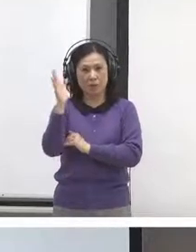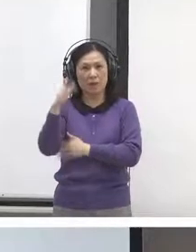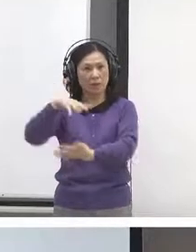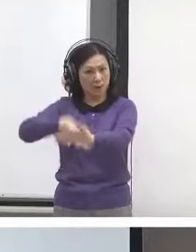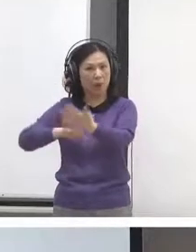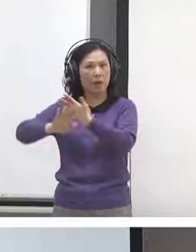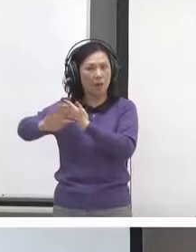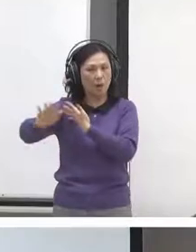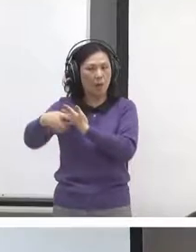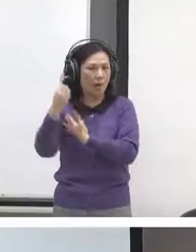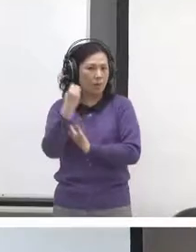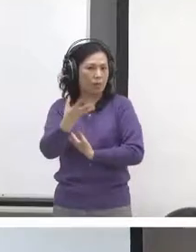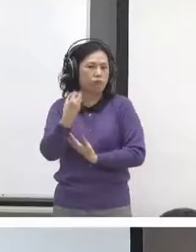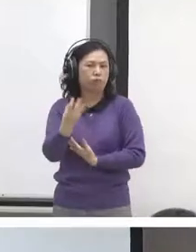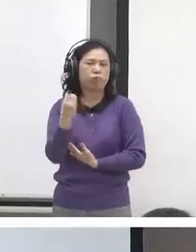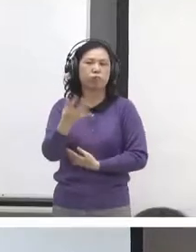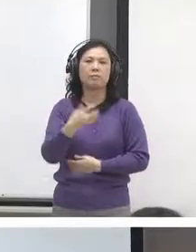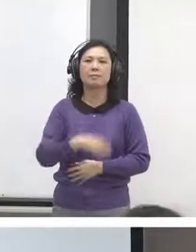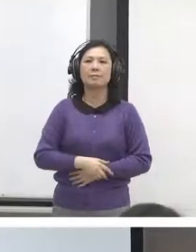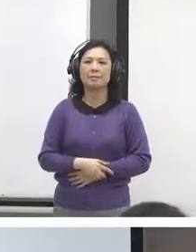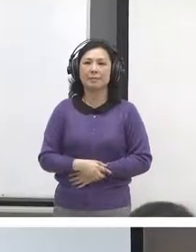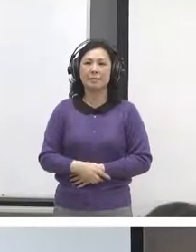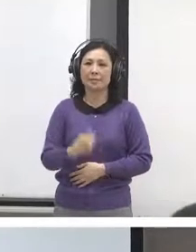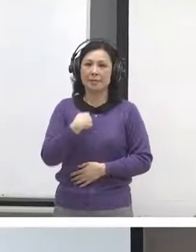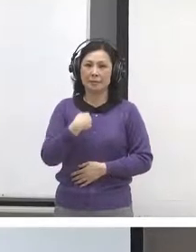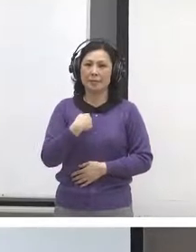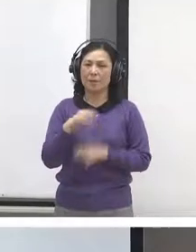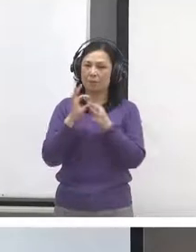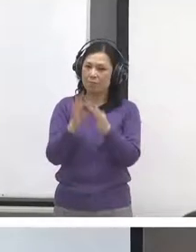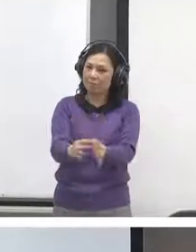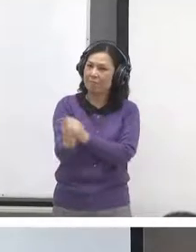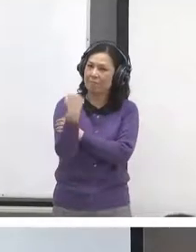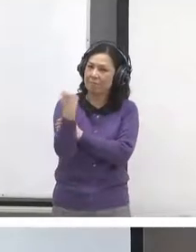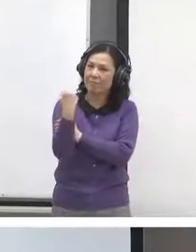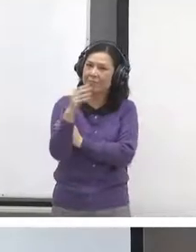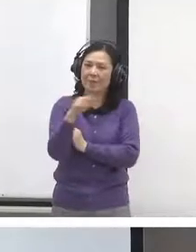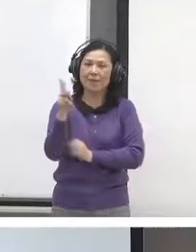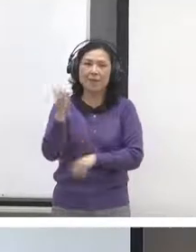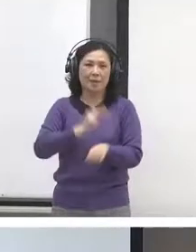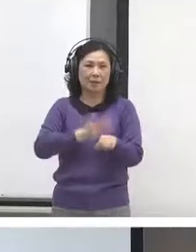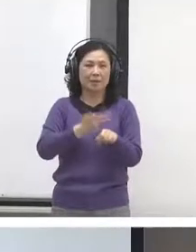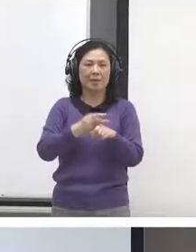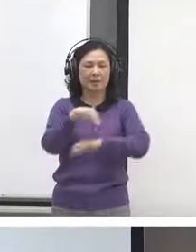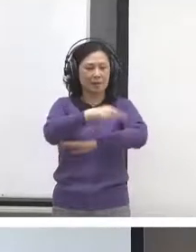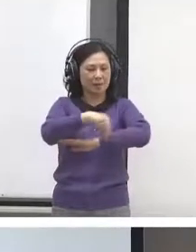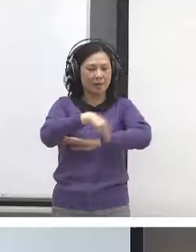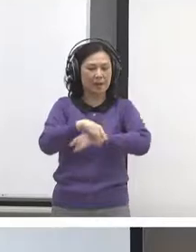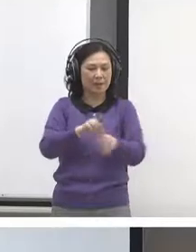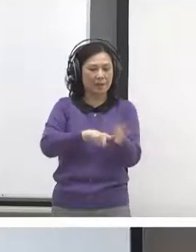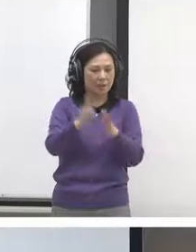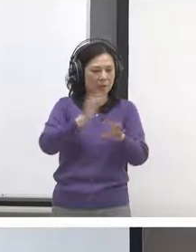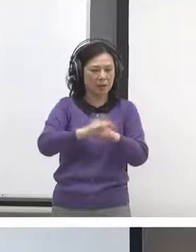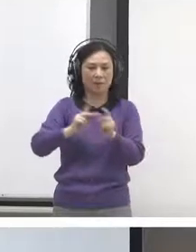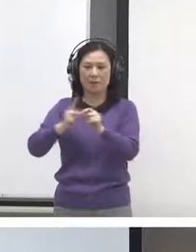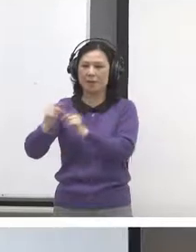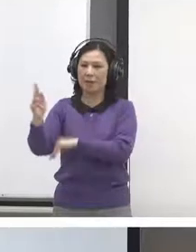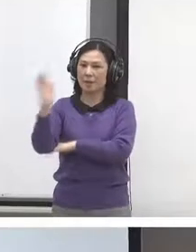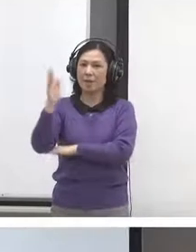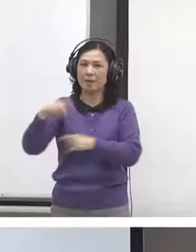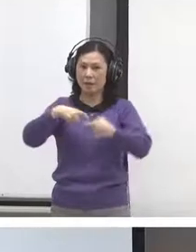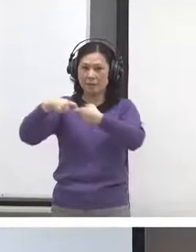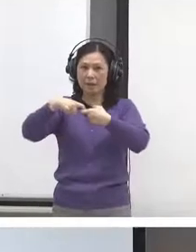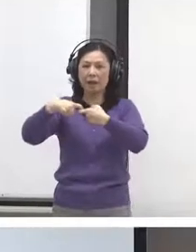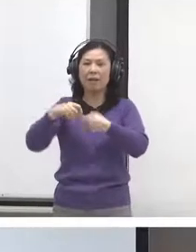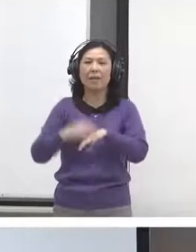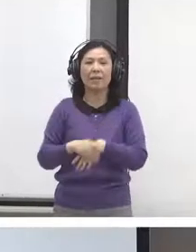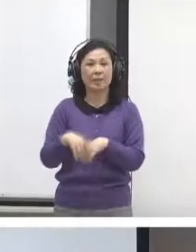Canada continues to work to integrate tech and design expertise with government through their annual fellowship program and their Civic Hall, which retrains and mentors